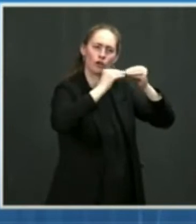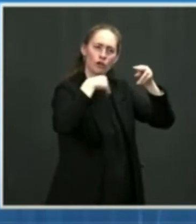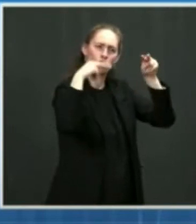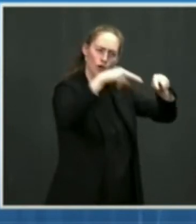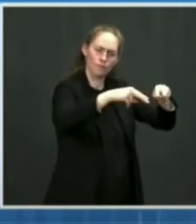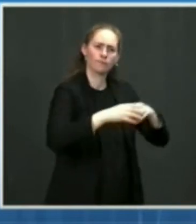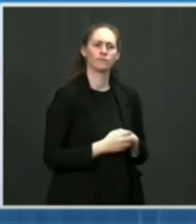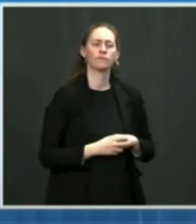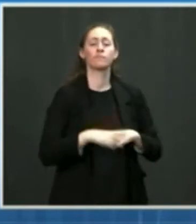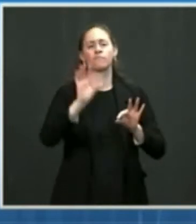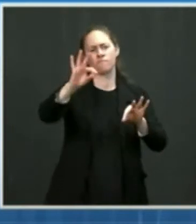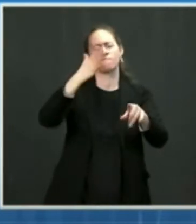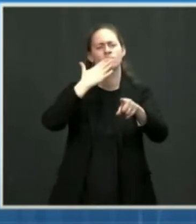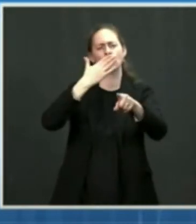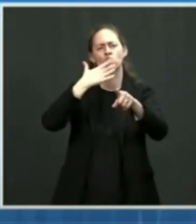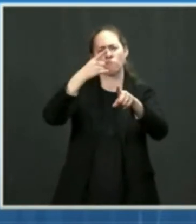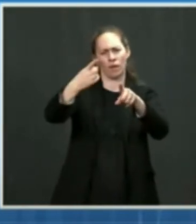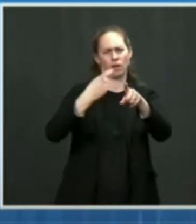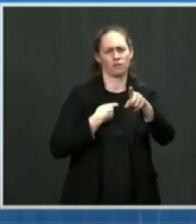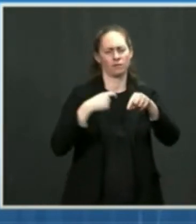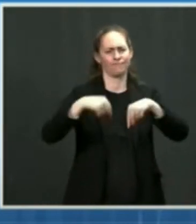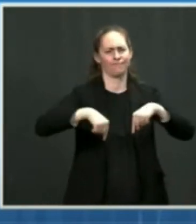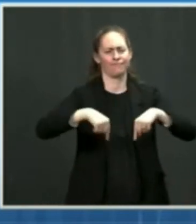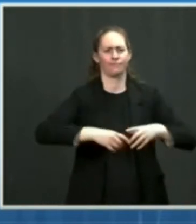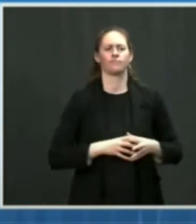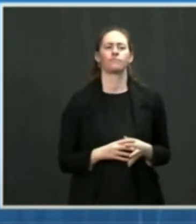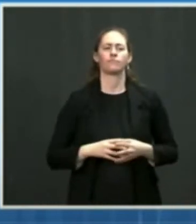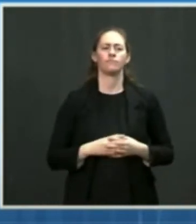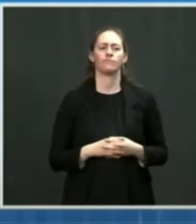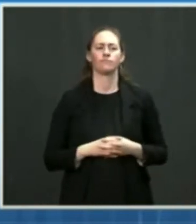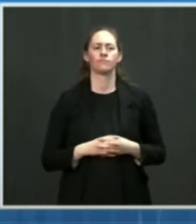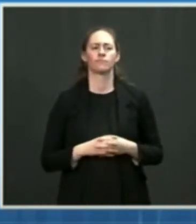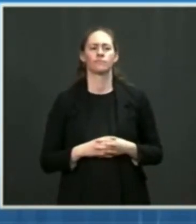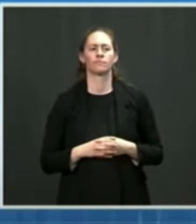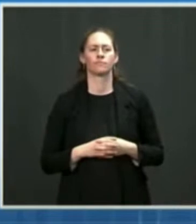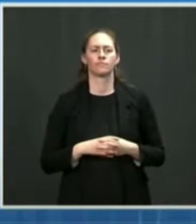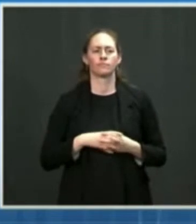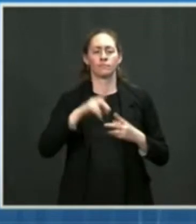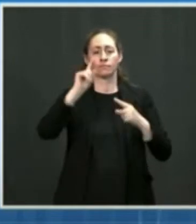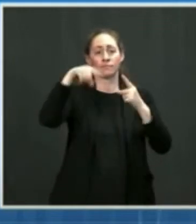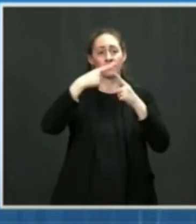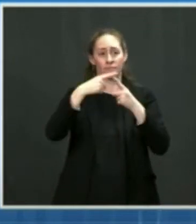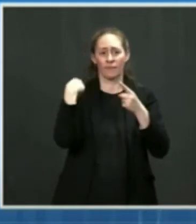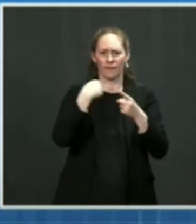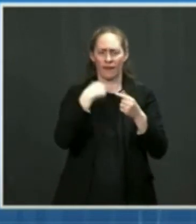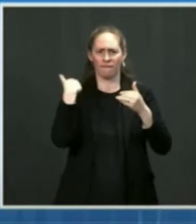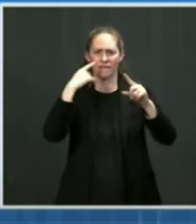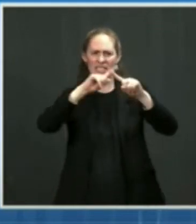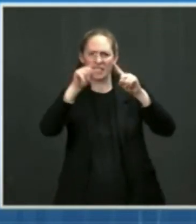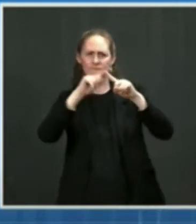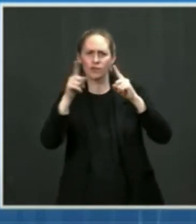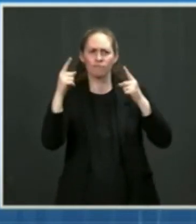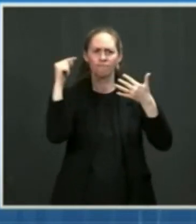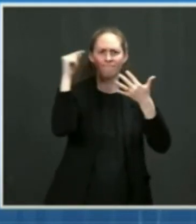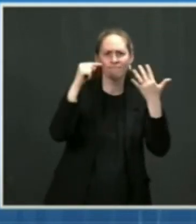question, Heidi. When there are different tools that we can use for different periods of when things